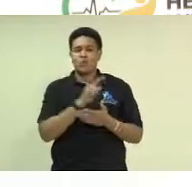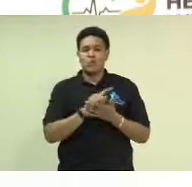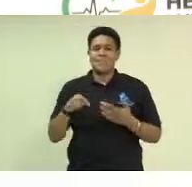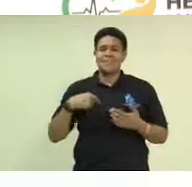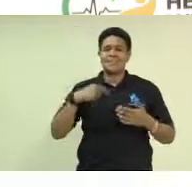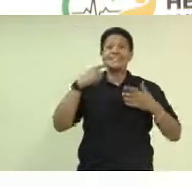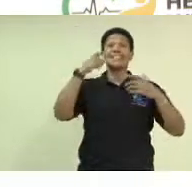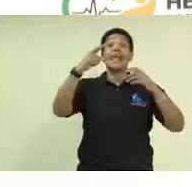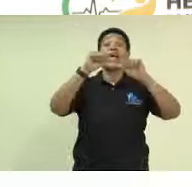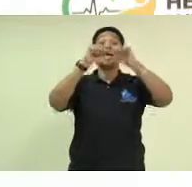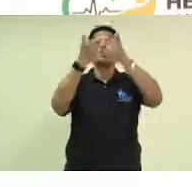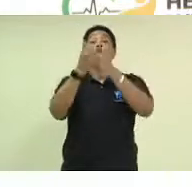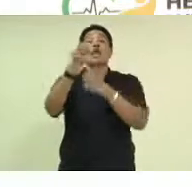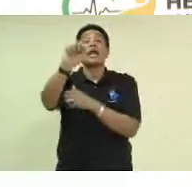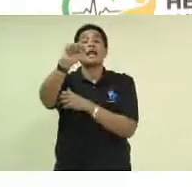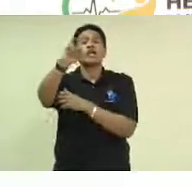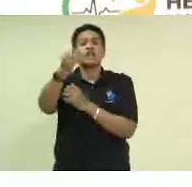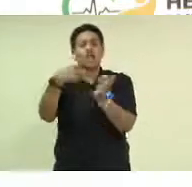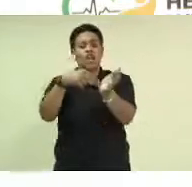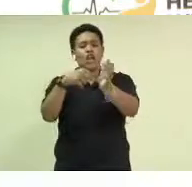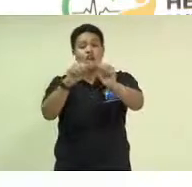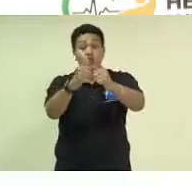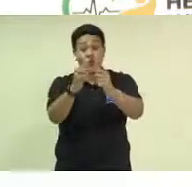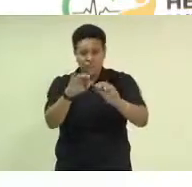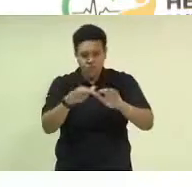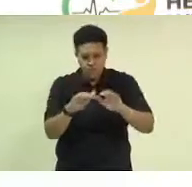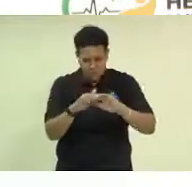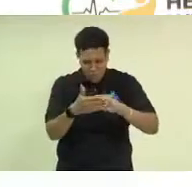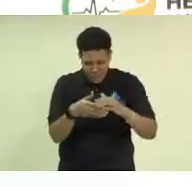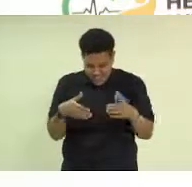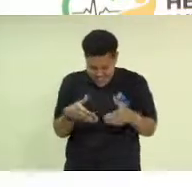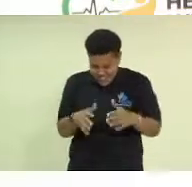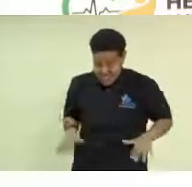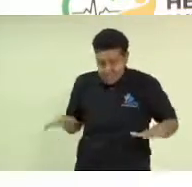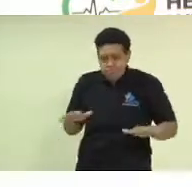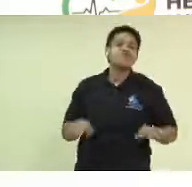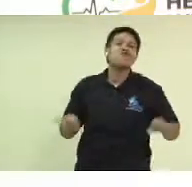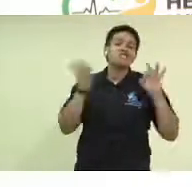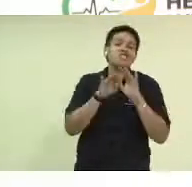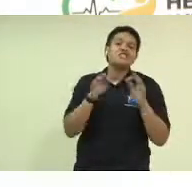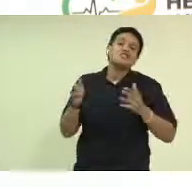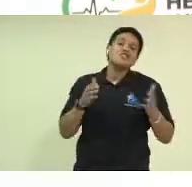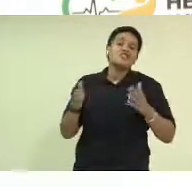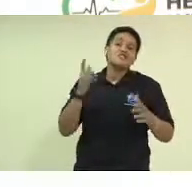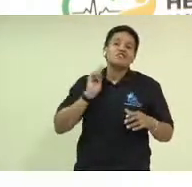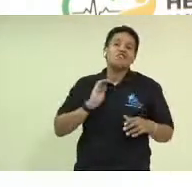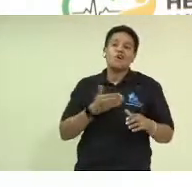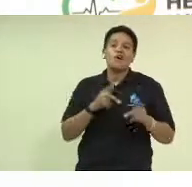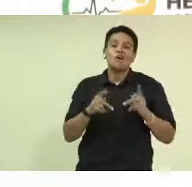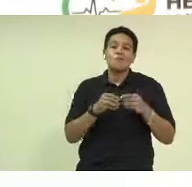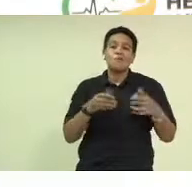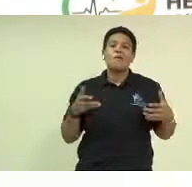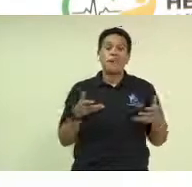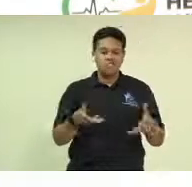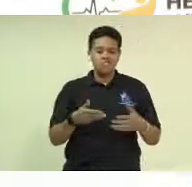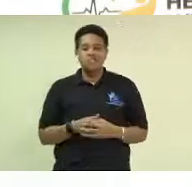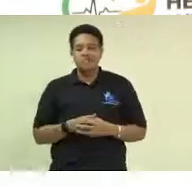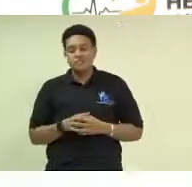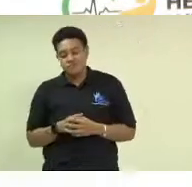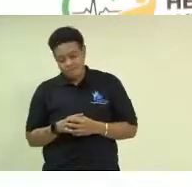the association, the NAJ, we will continue to give us to our population.